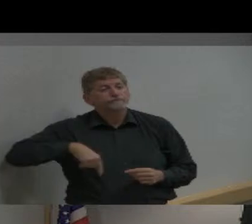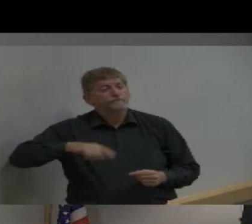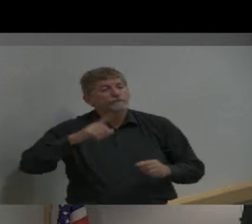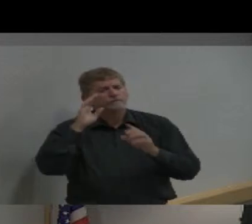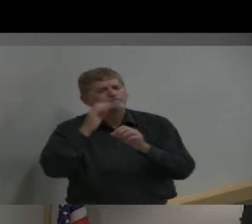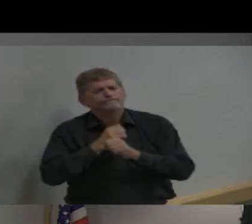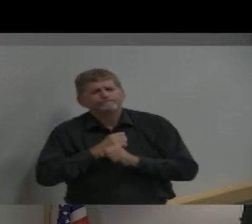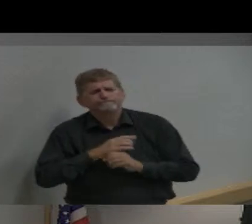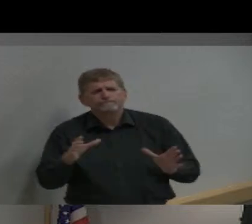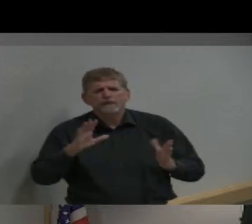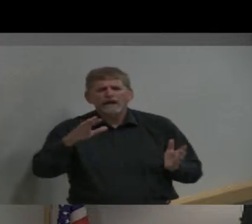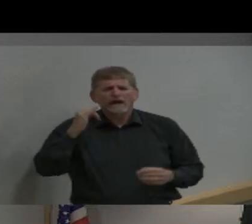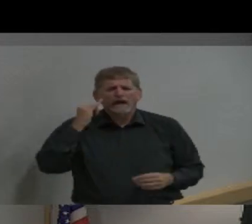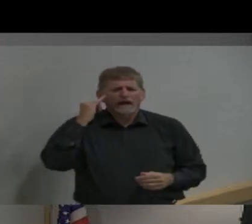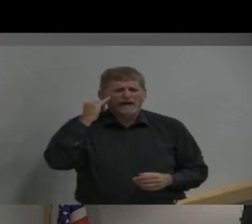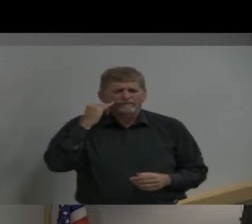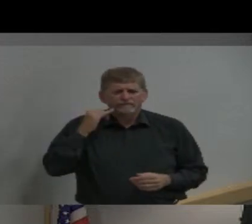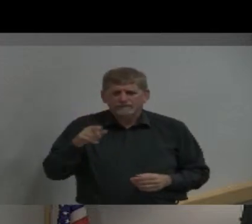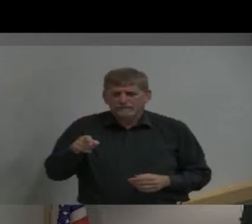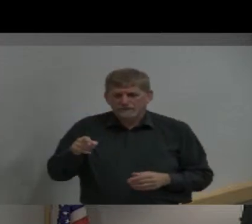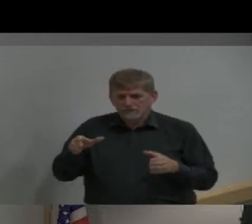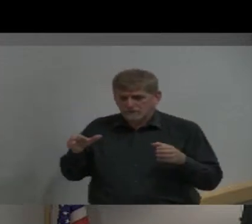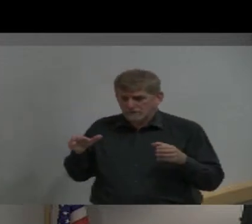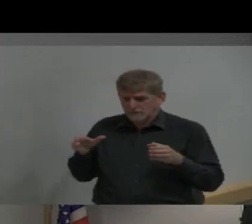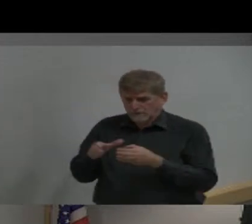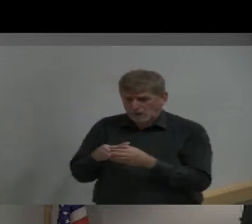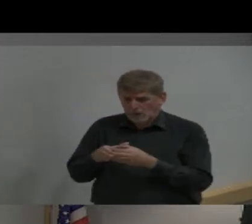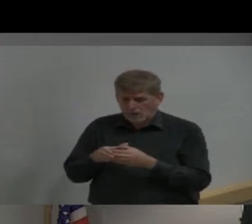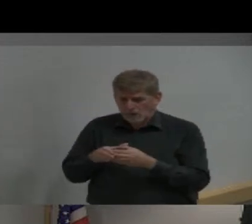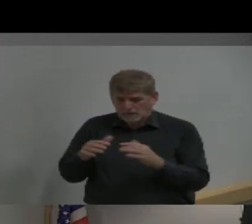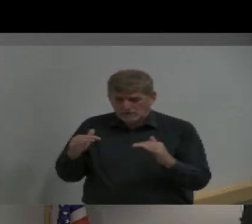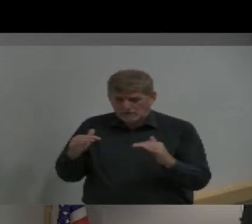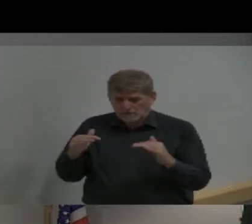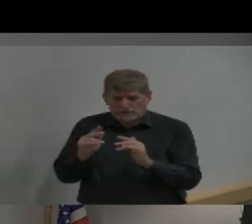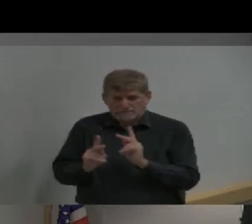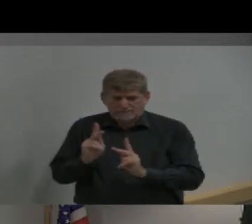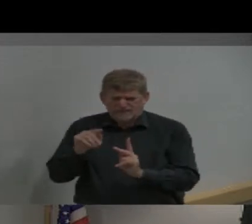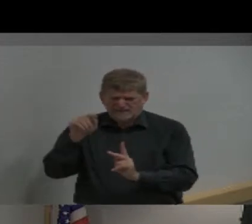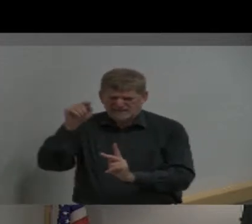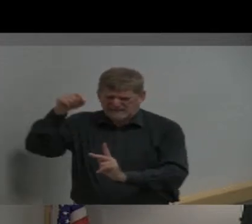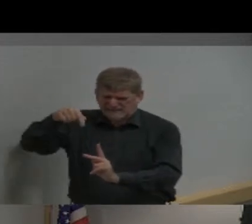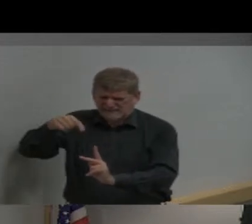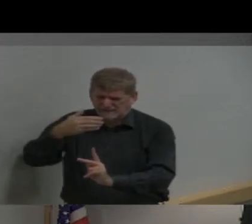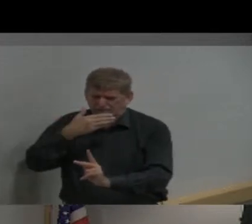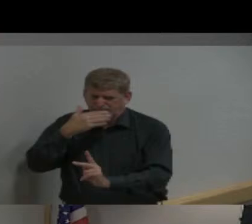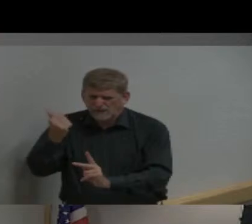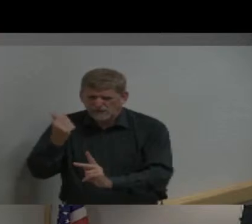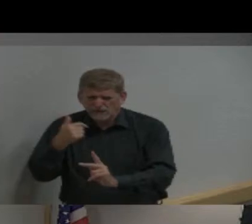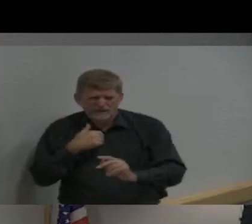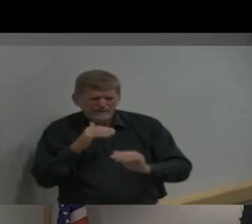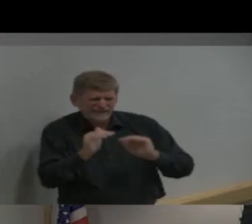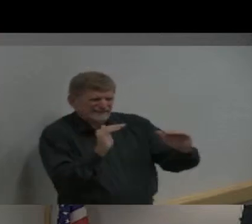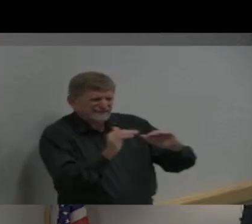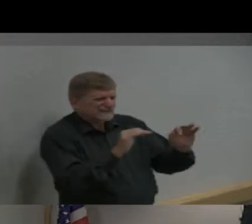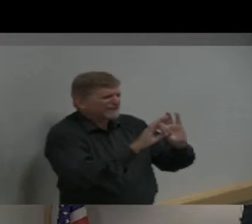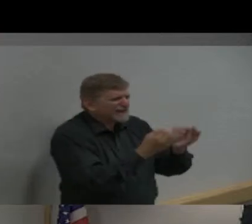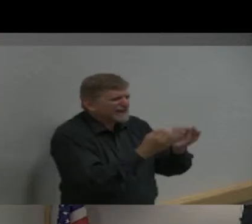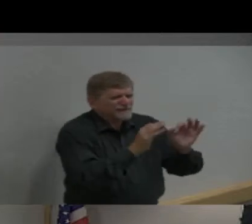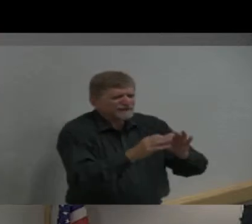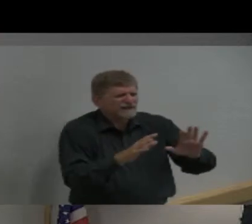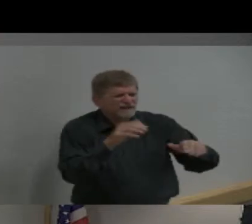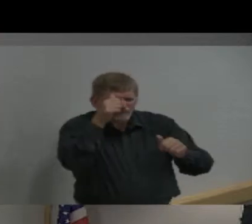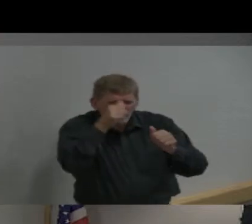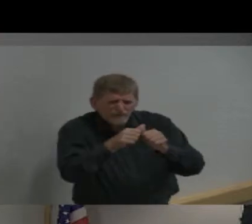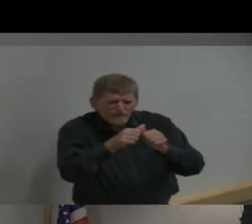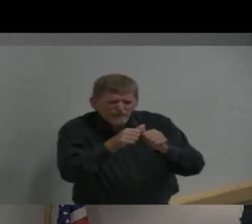better. And we would ask that families and other groups keep that in mind as they make their holiday